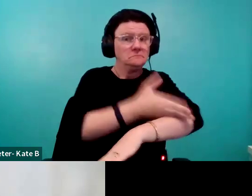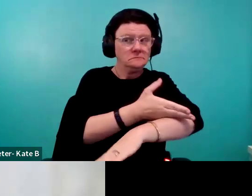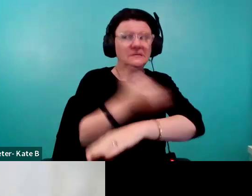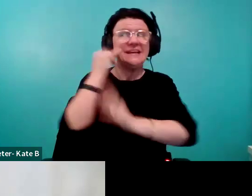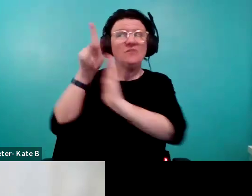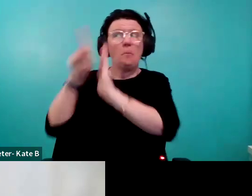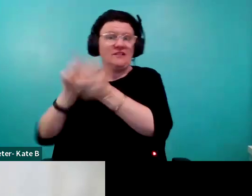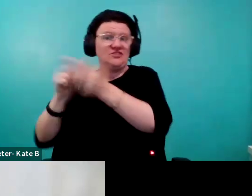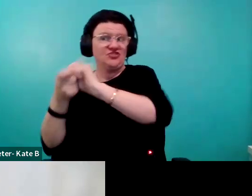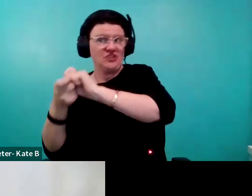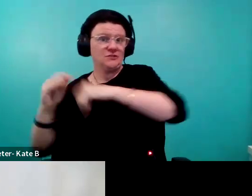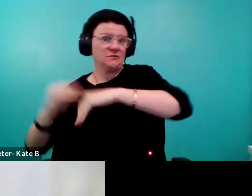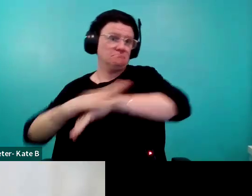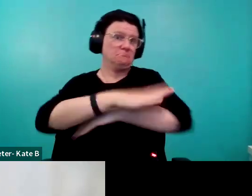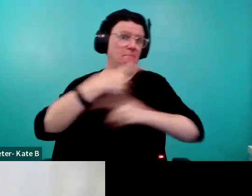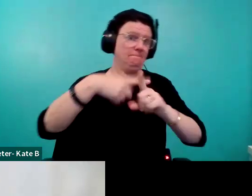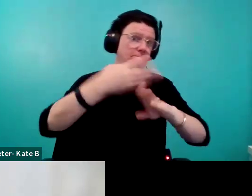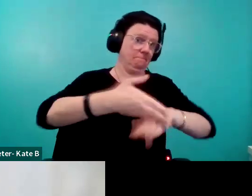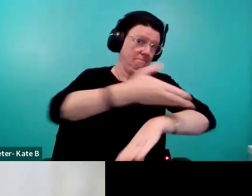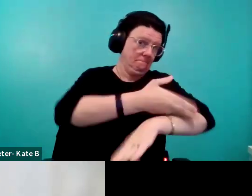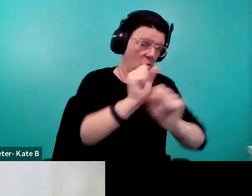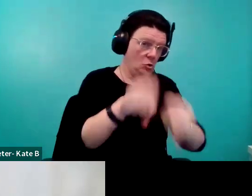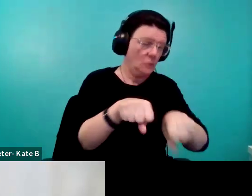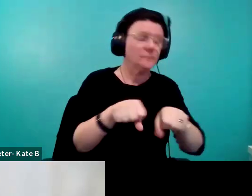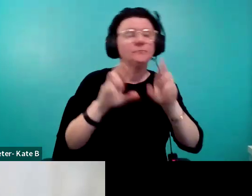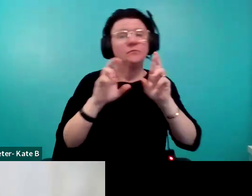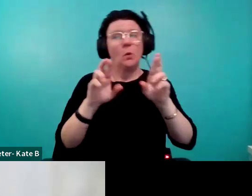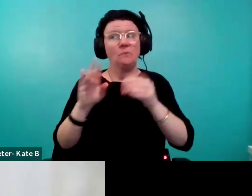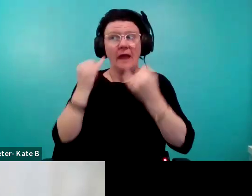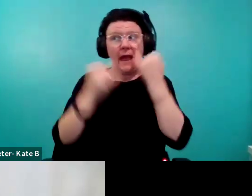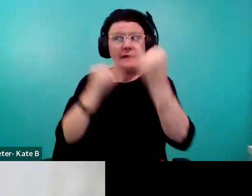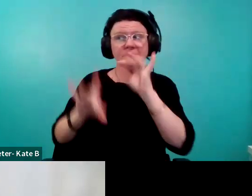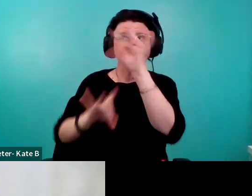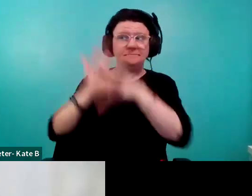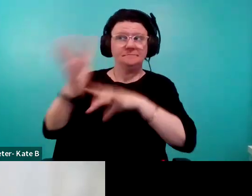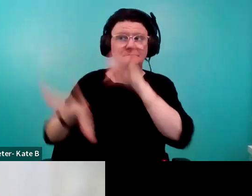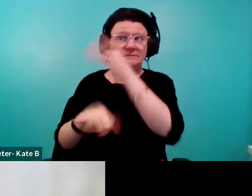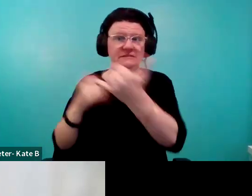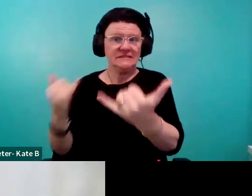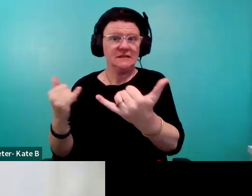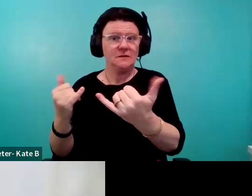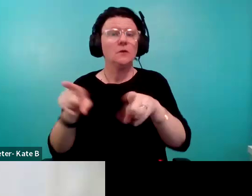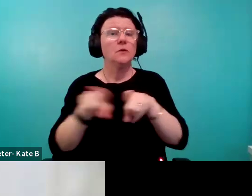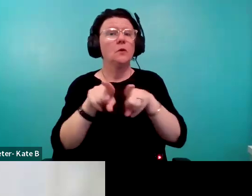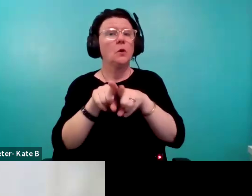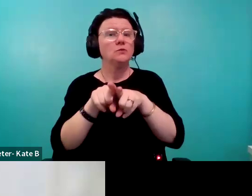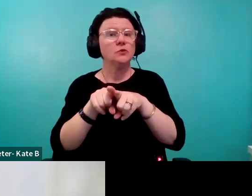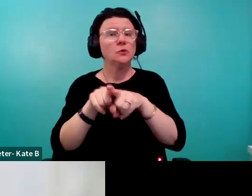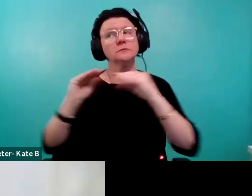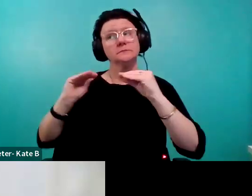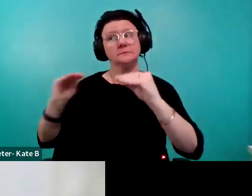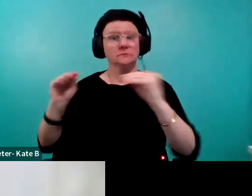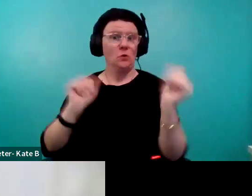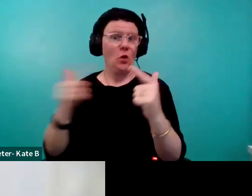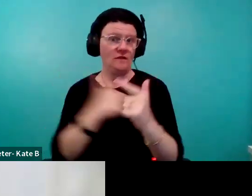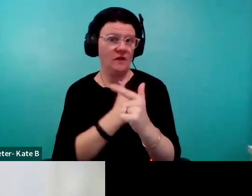policy change, and would like to make some of those suggestions today. And they're also here to educate all of